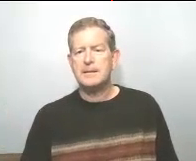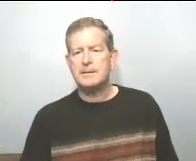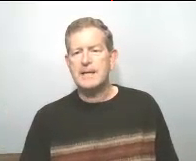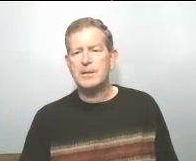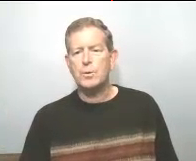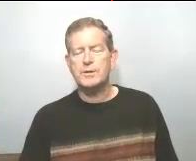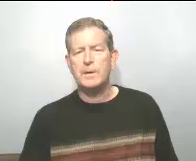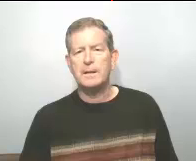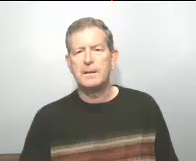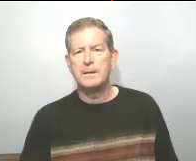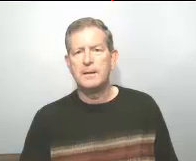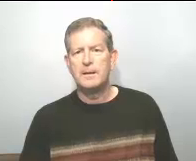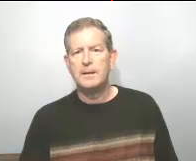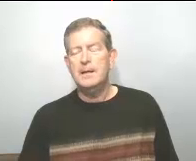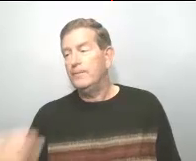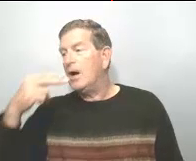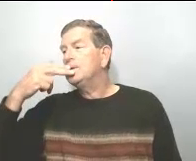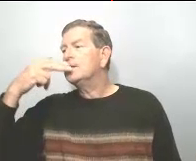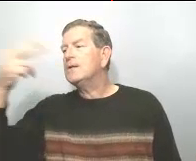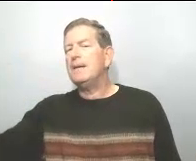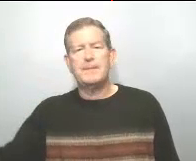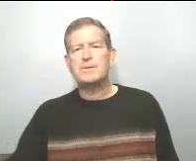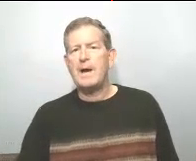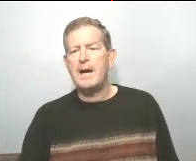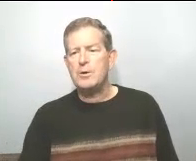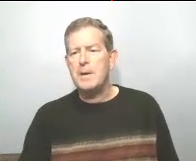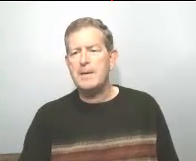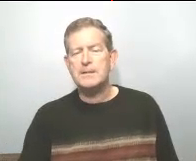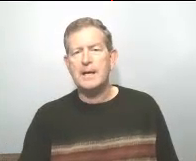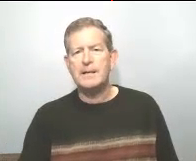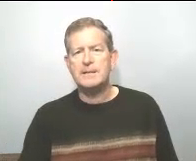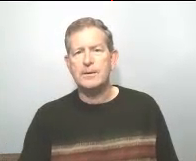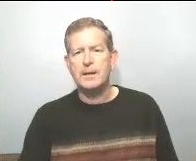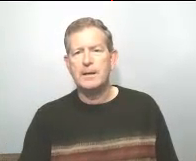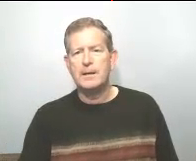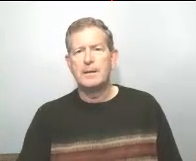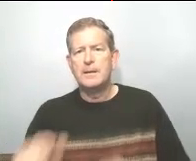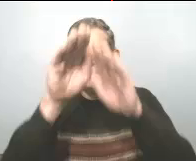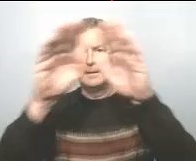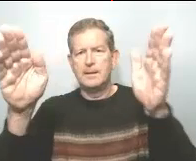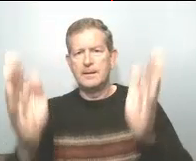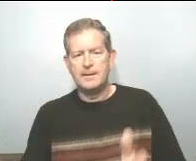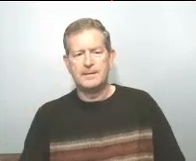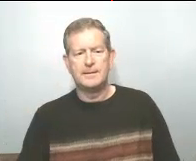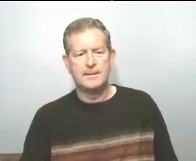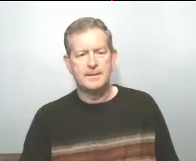not saying the word as well. Dire. If it helps you to say it, that's fine. You may, but it's not necessary. Habiter.